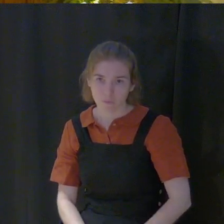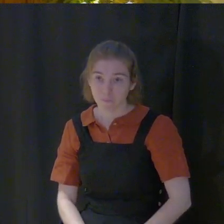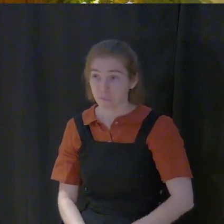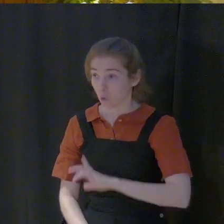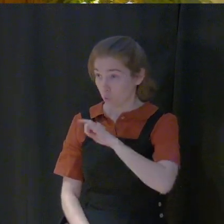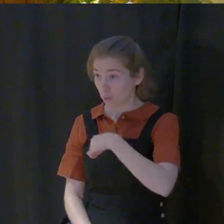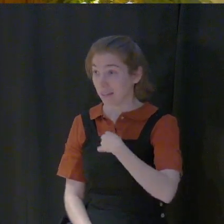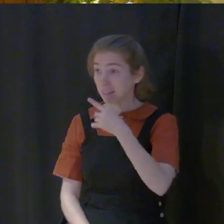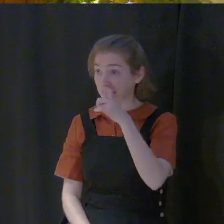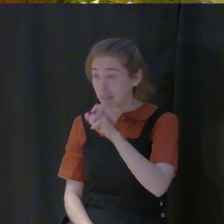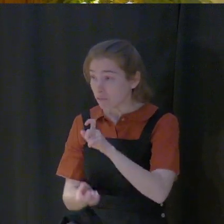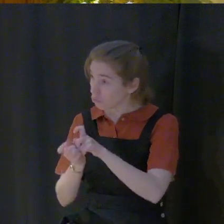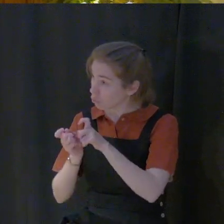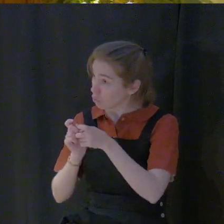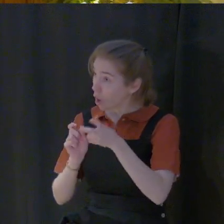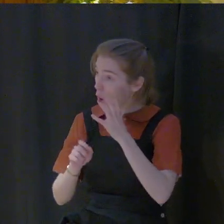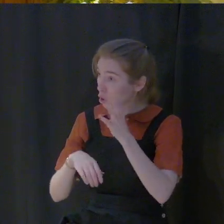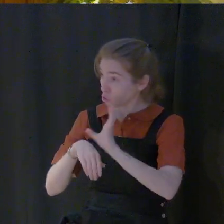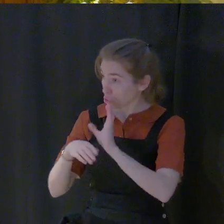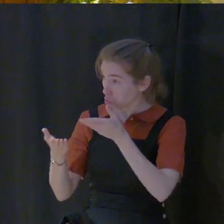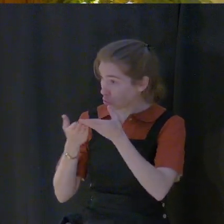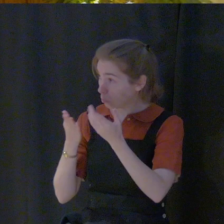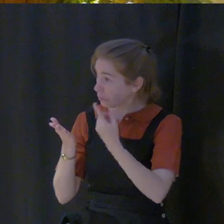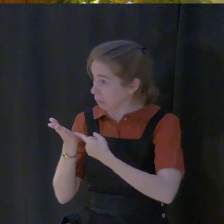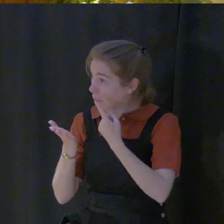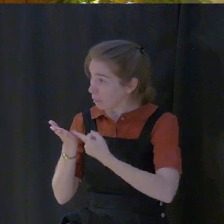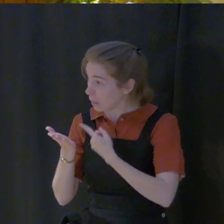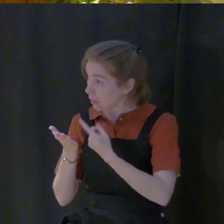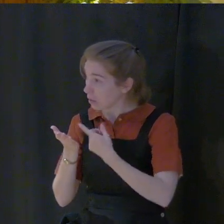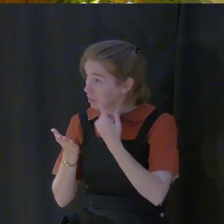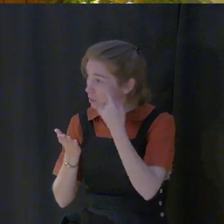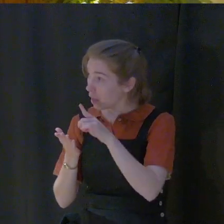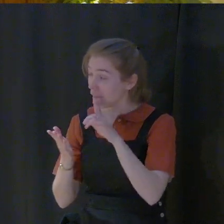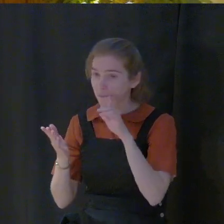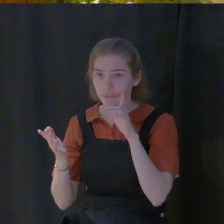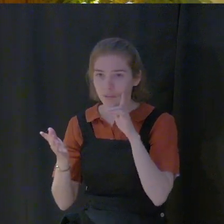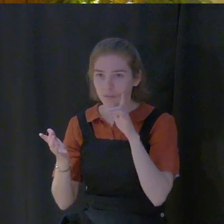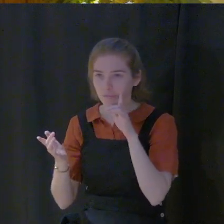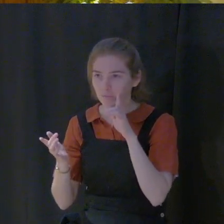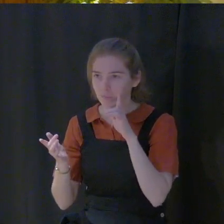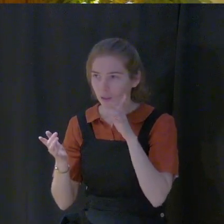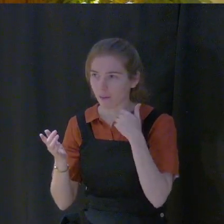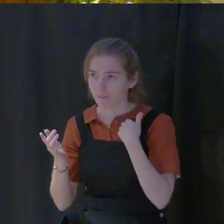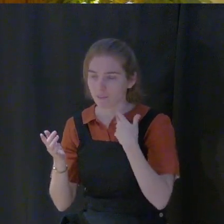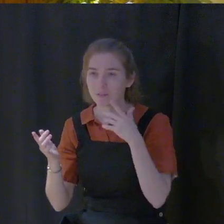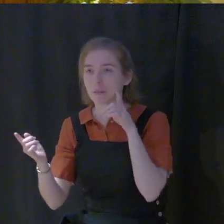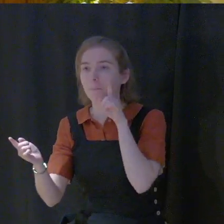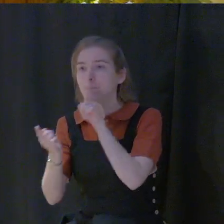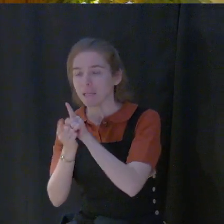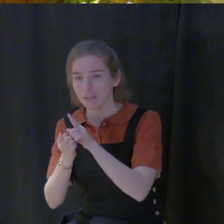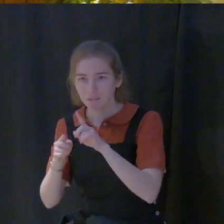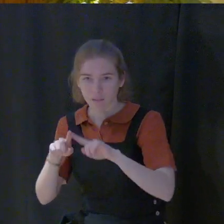We need to adapt our church service from time to time to meet different needs.